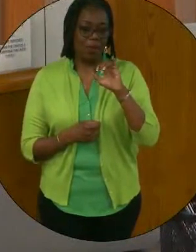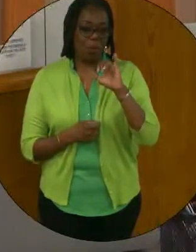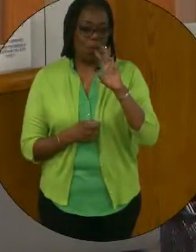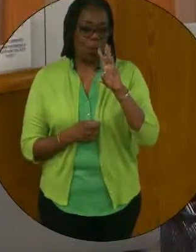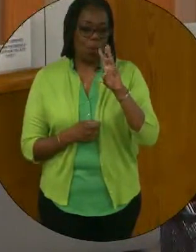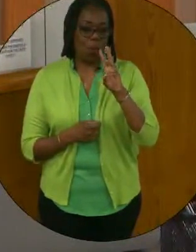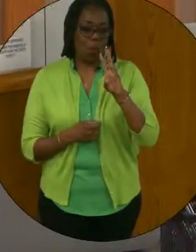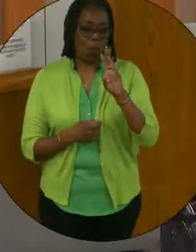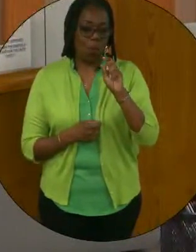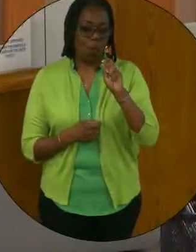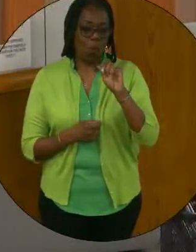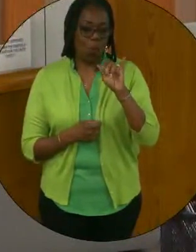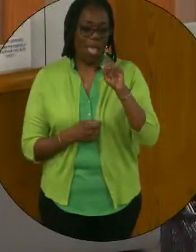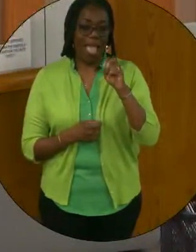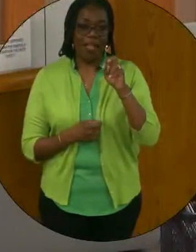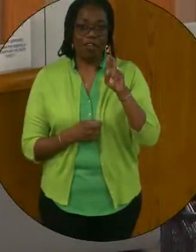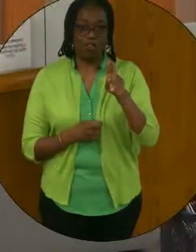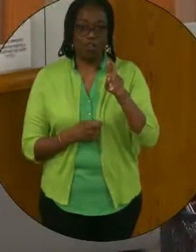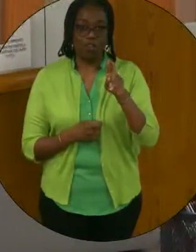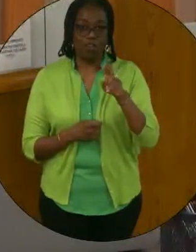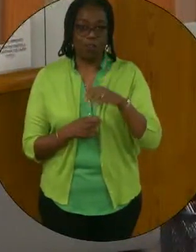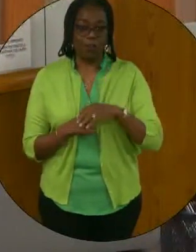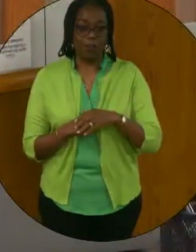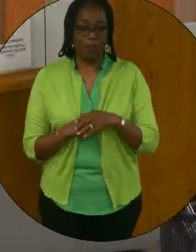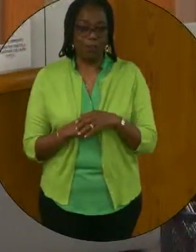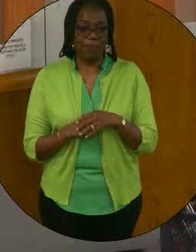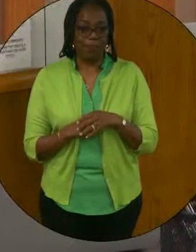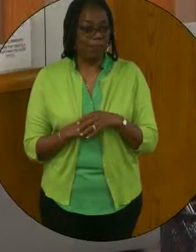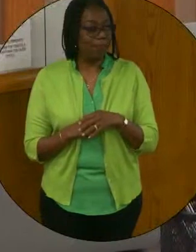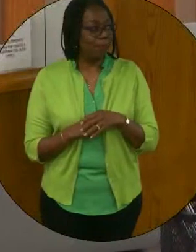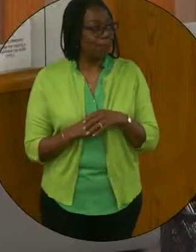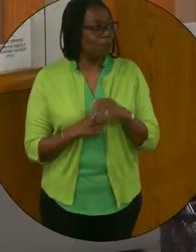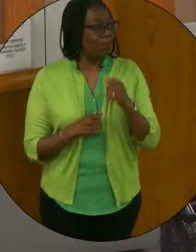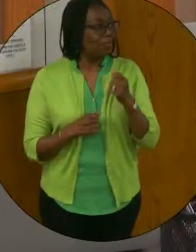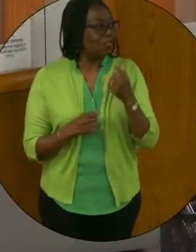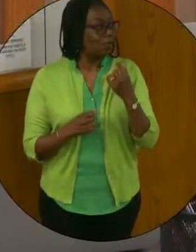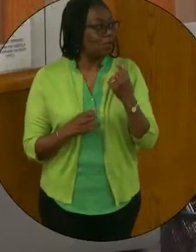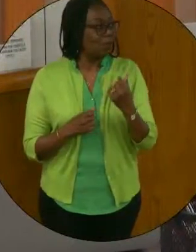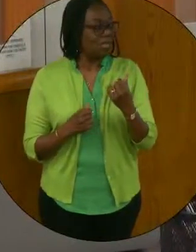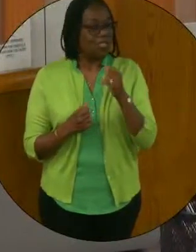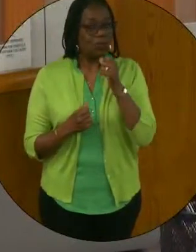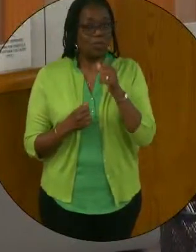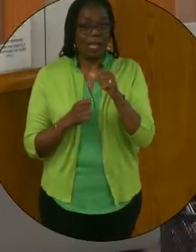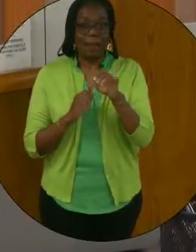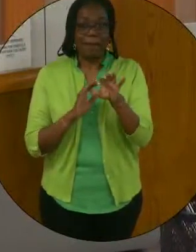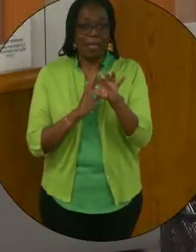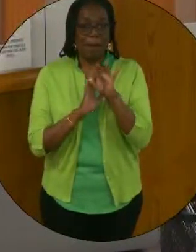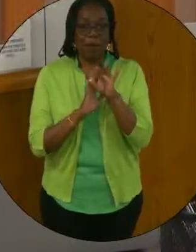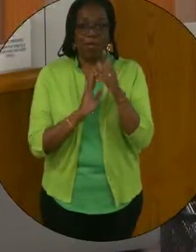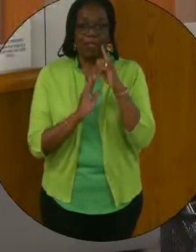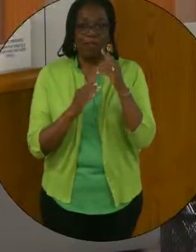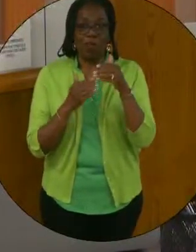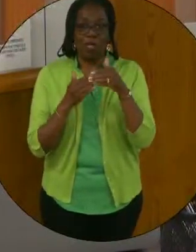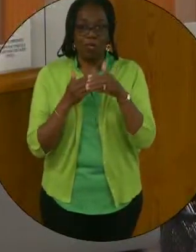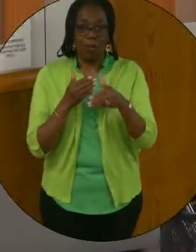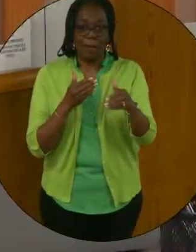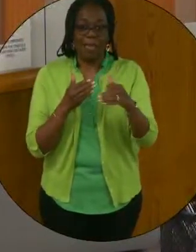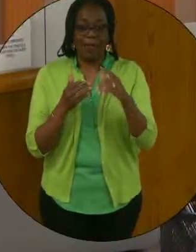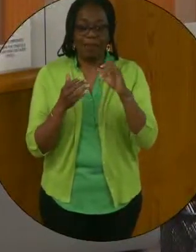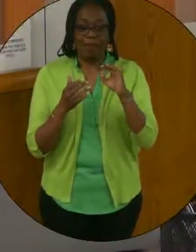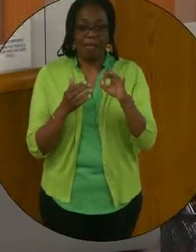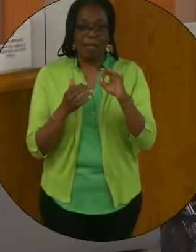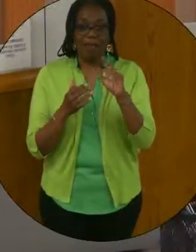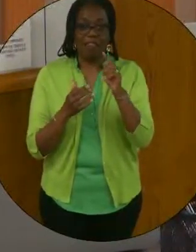Okay. The request is for Principal Colin McNaught to be appointed for the remainder of the term. Trustee